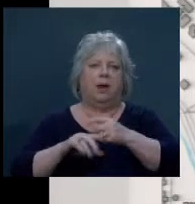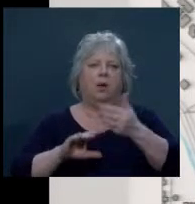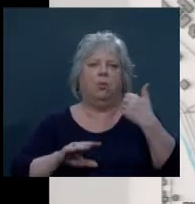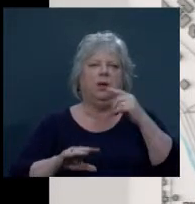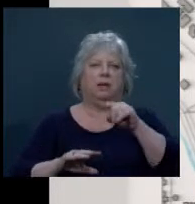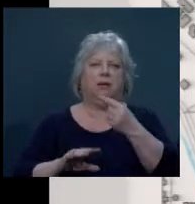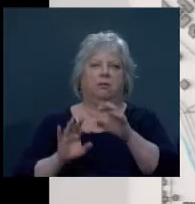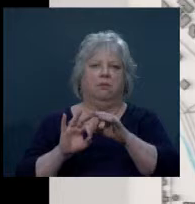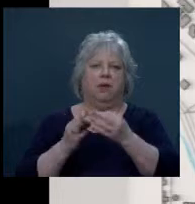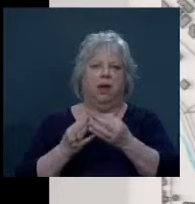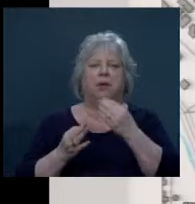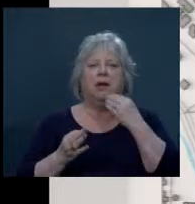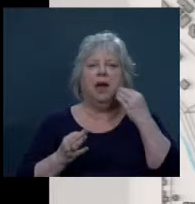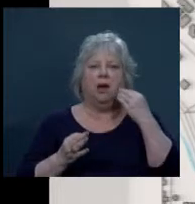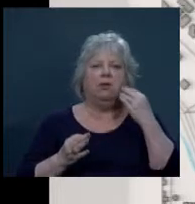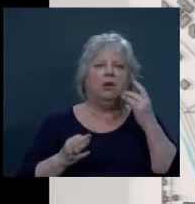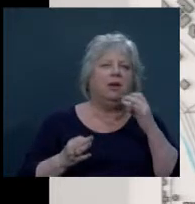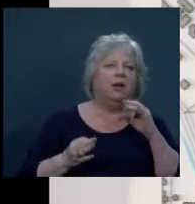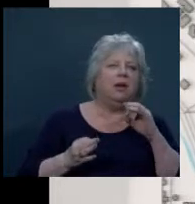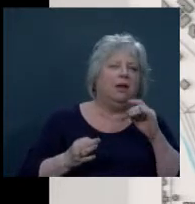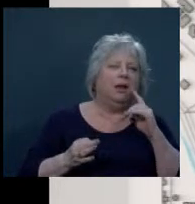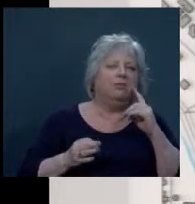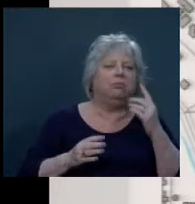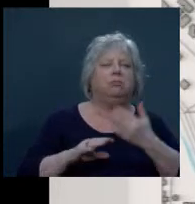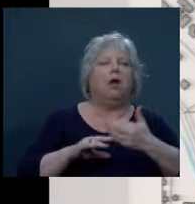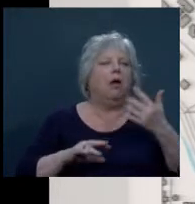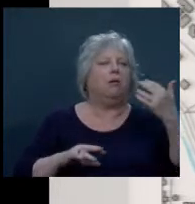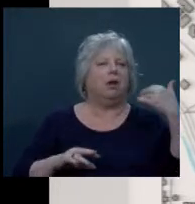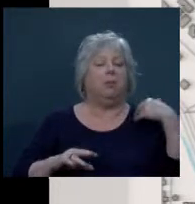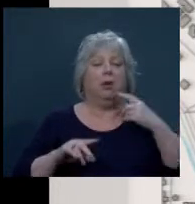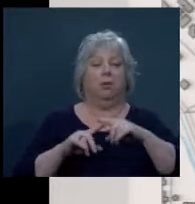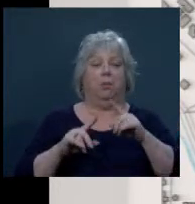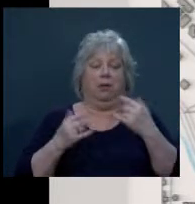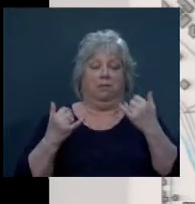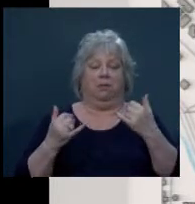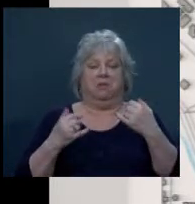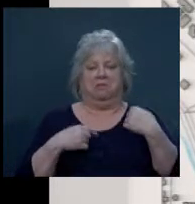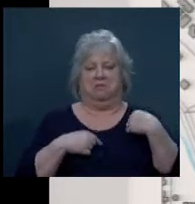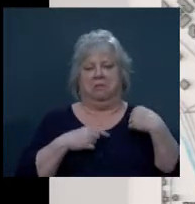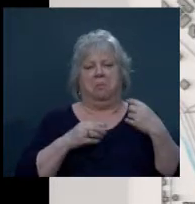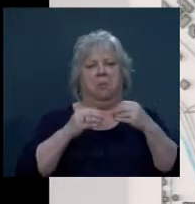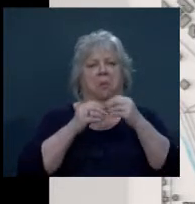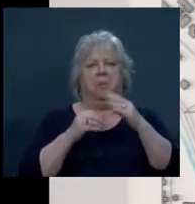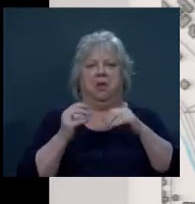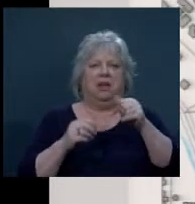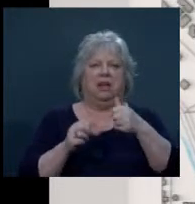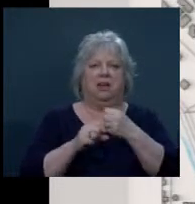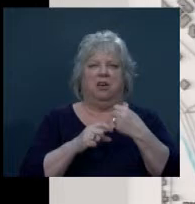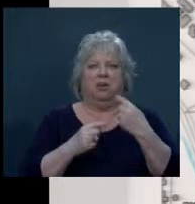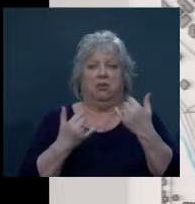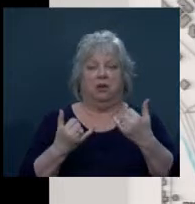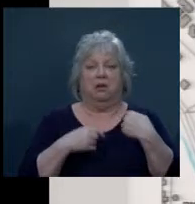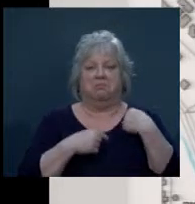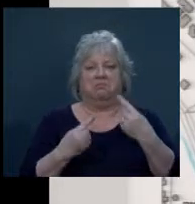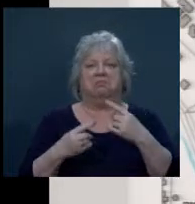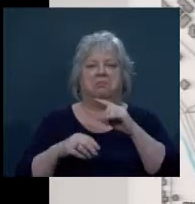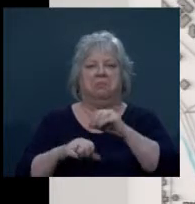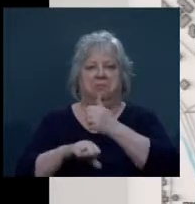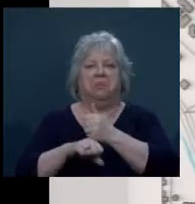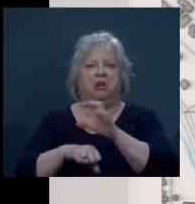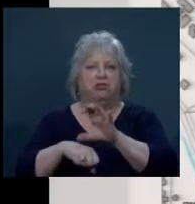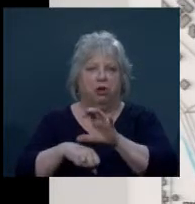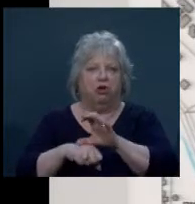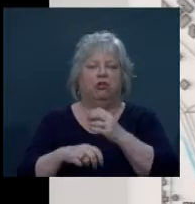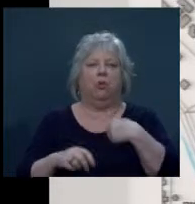been a single-family house if you've lived in Little Rock a long, long time, but it's been a church for more than a decade. And so we want